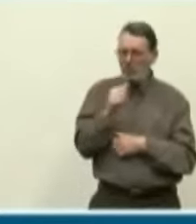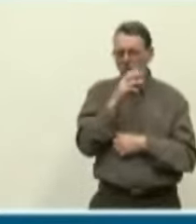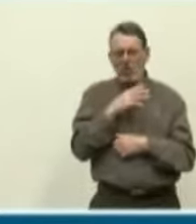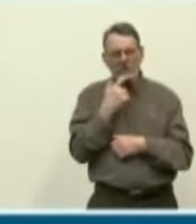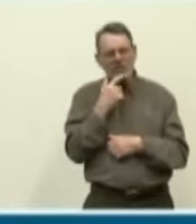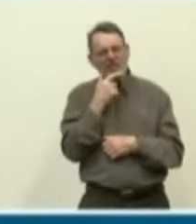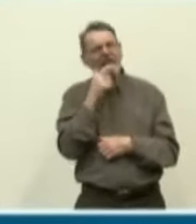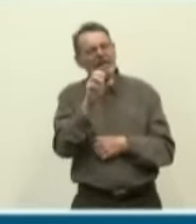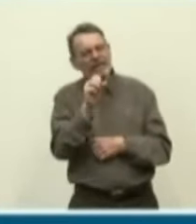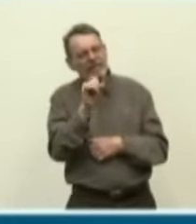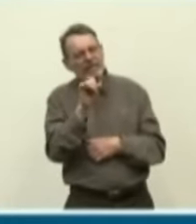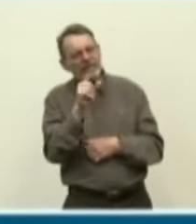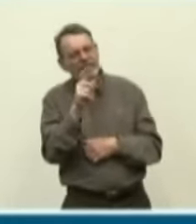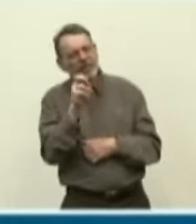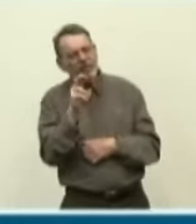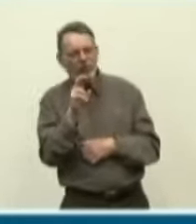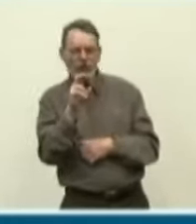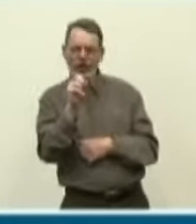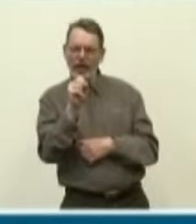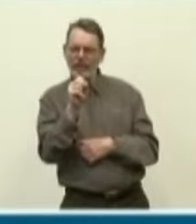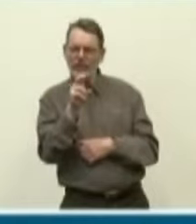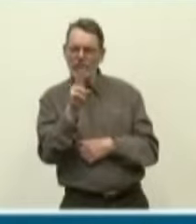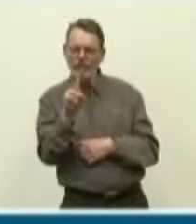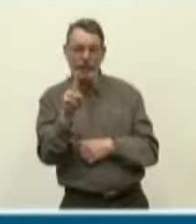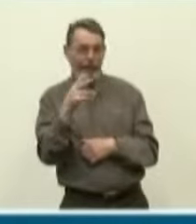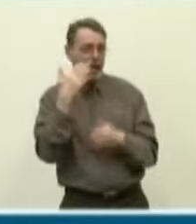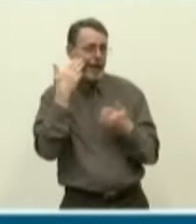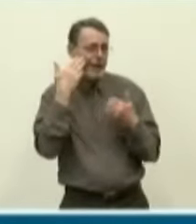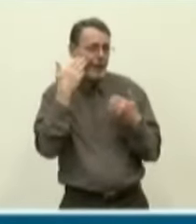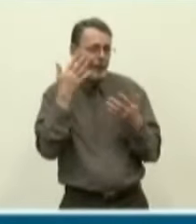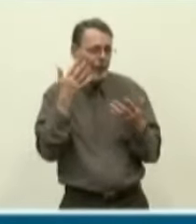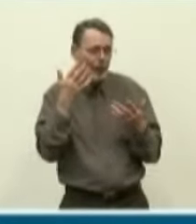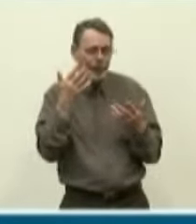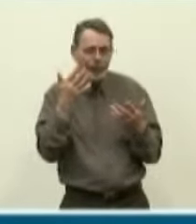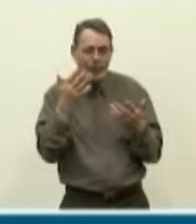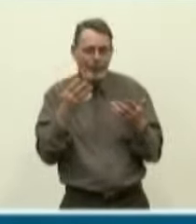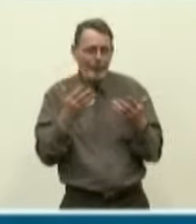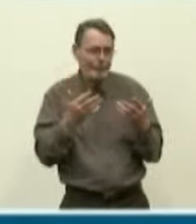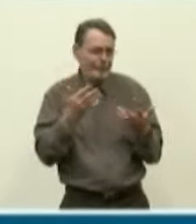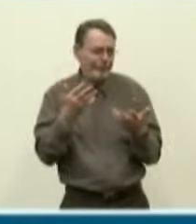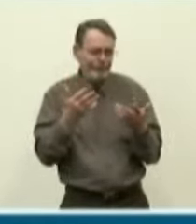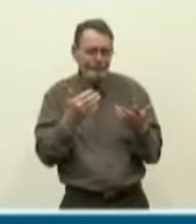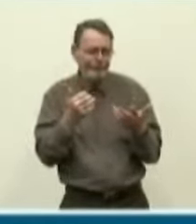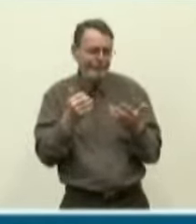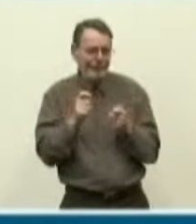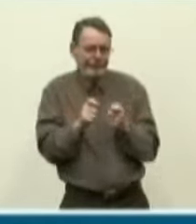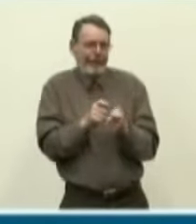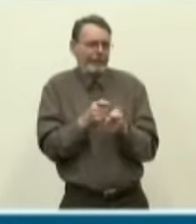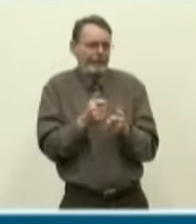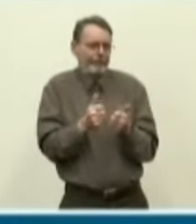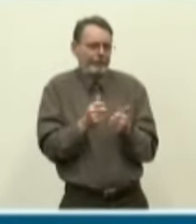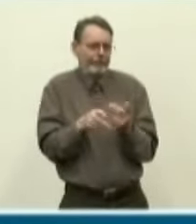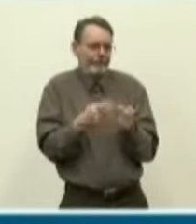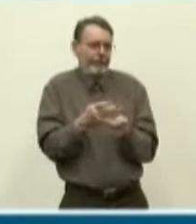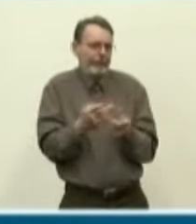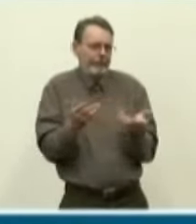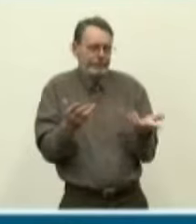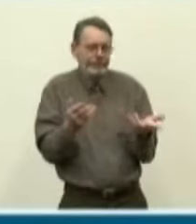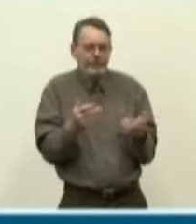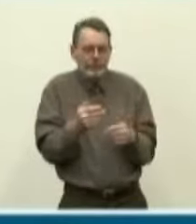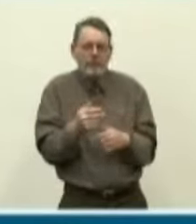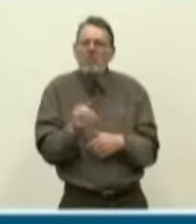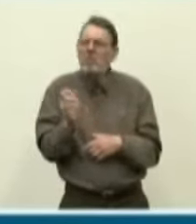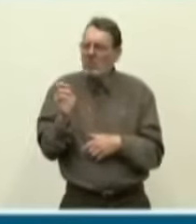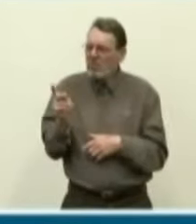Yeah, it was a silver SUV. I don't know. Okay. It's all right. You might have